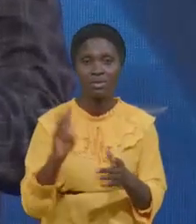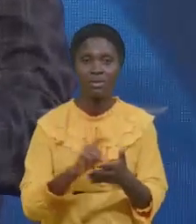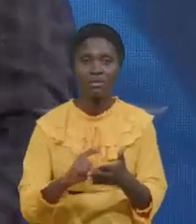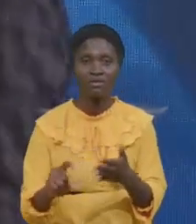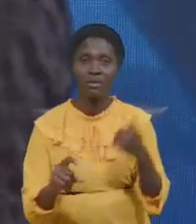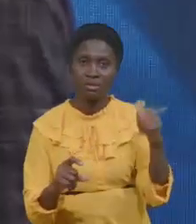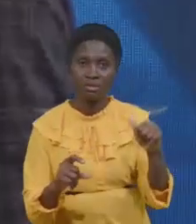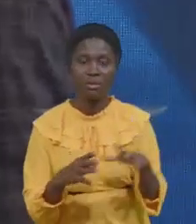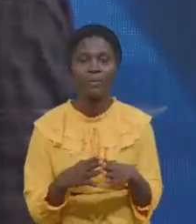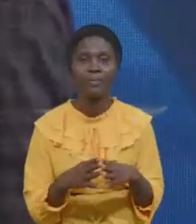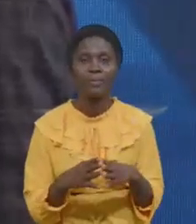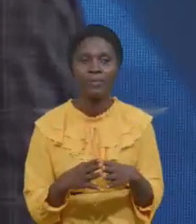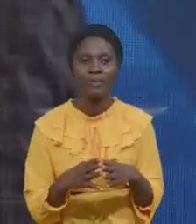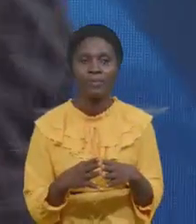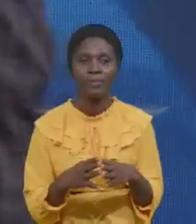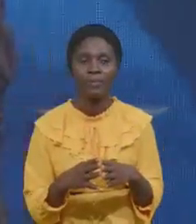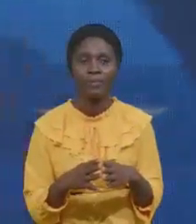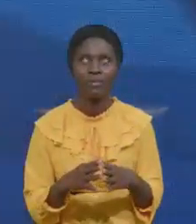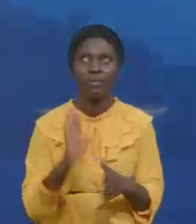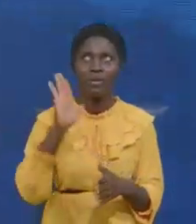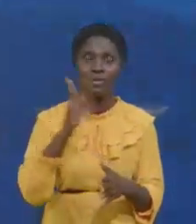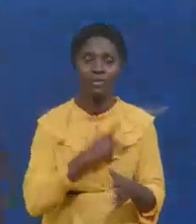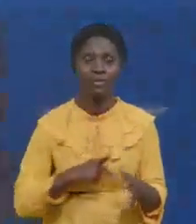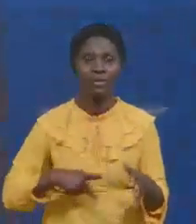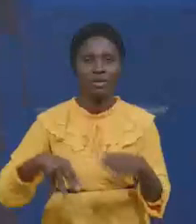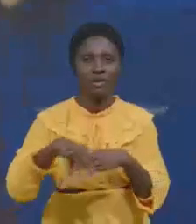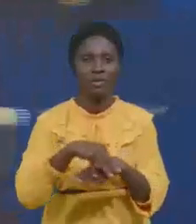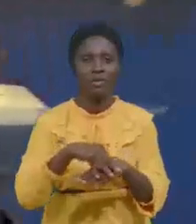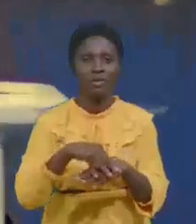10. Thy kingdom come.